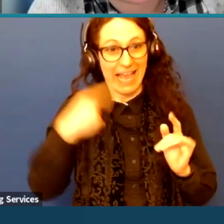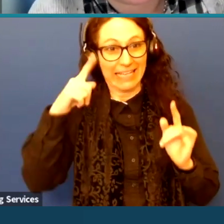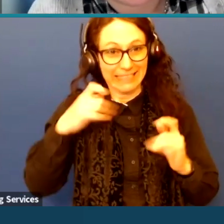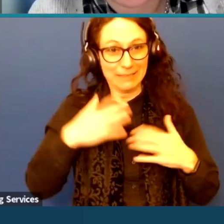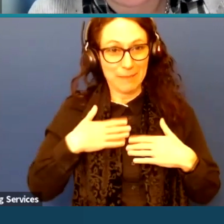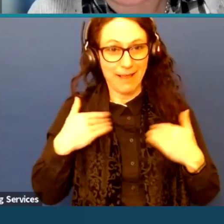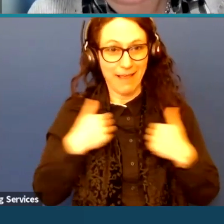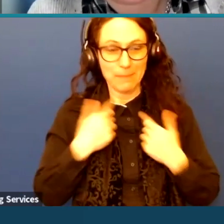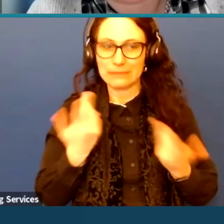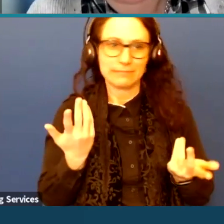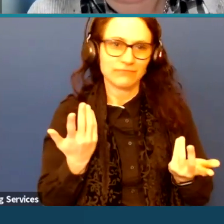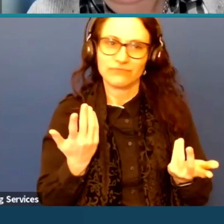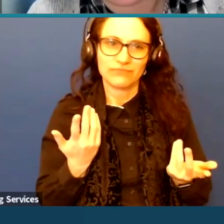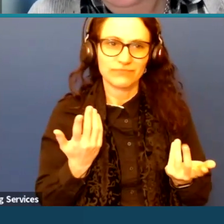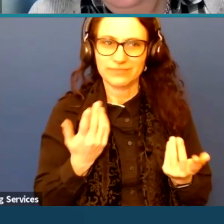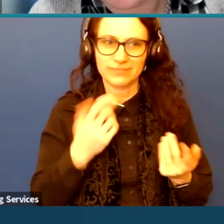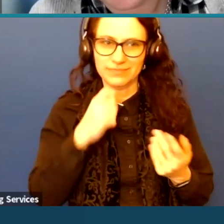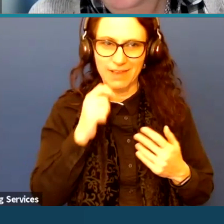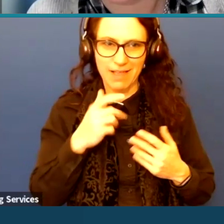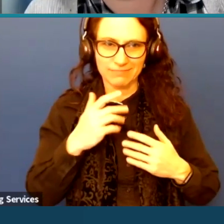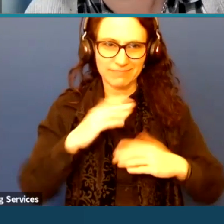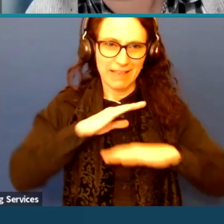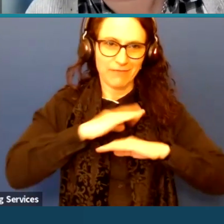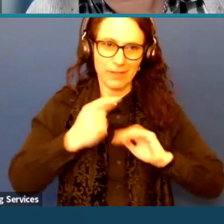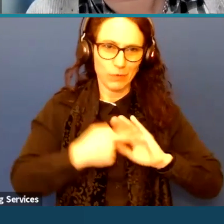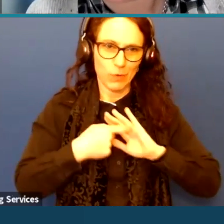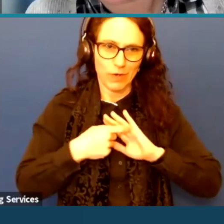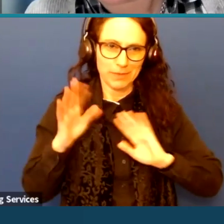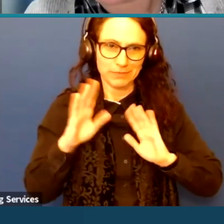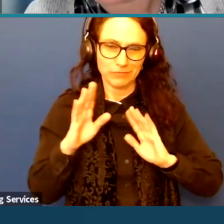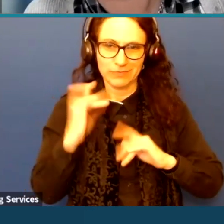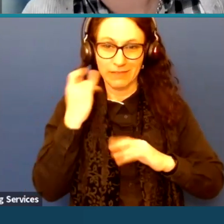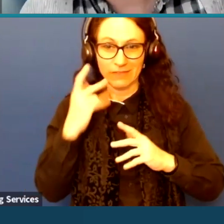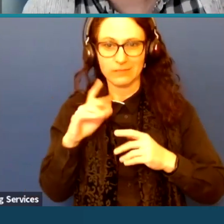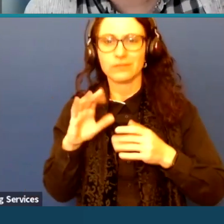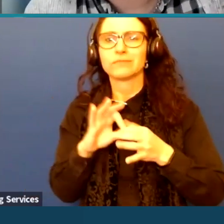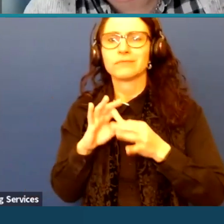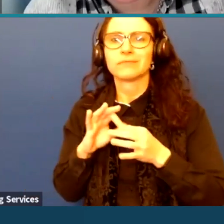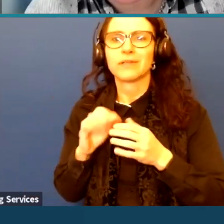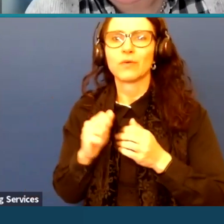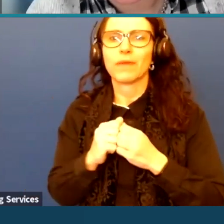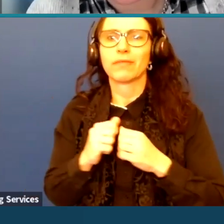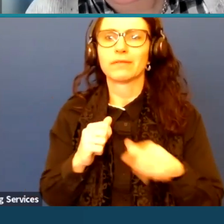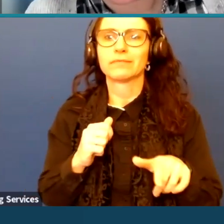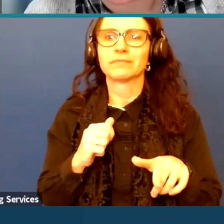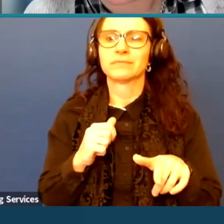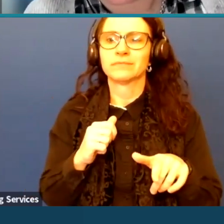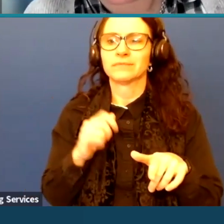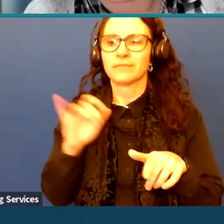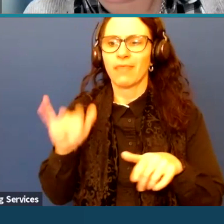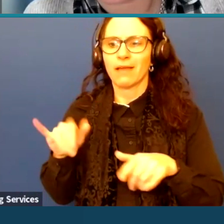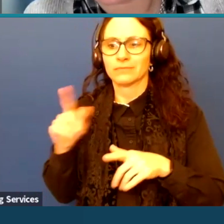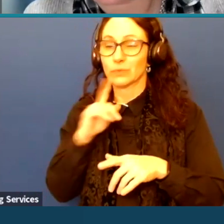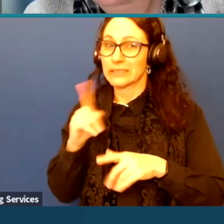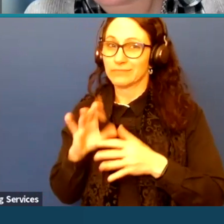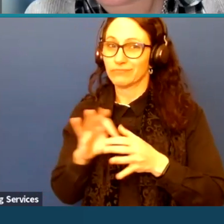in unless they were willing to specify why they need the animal and if it's a task related thing. The other thing I would mention, again, gets back to the behavior.